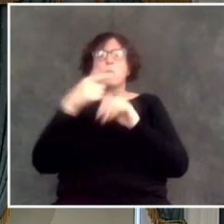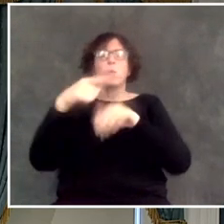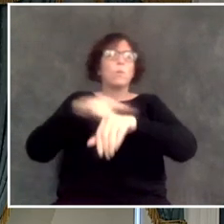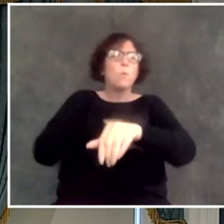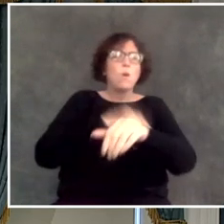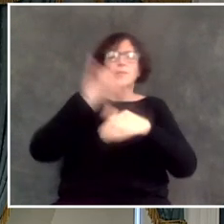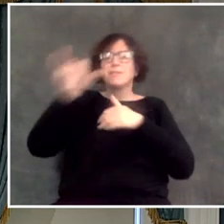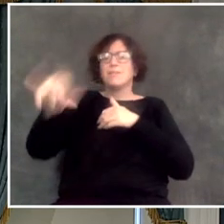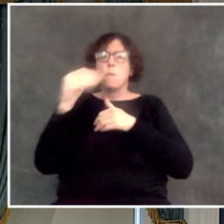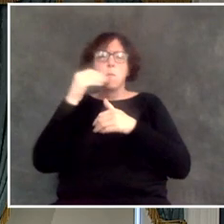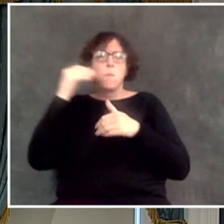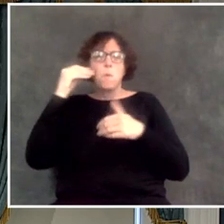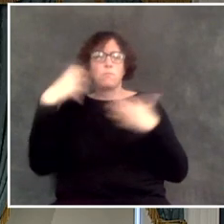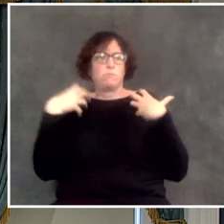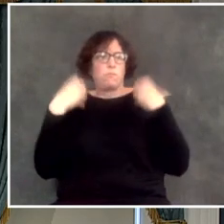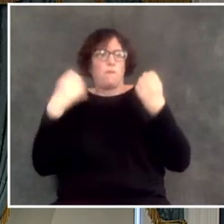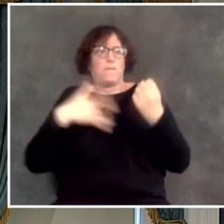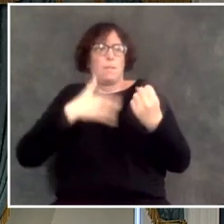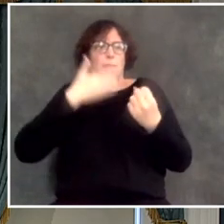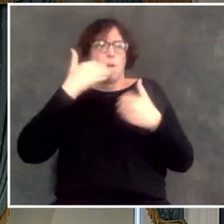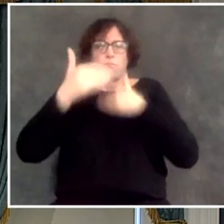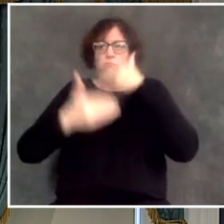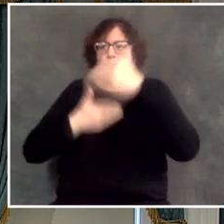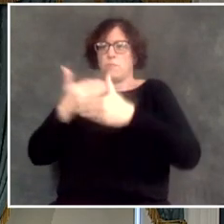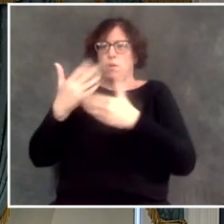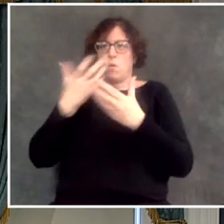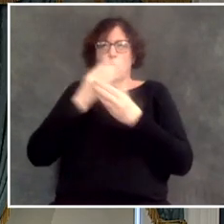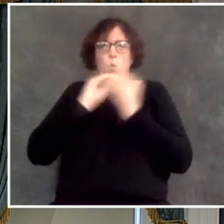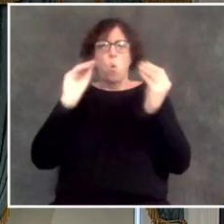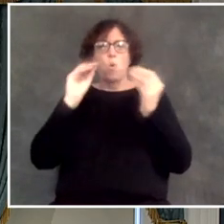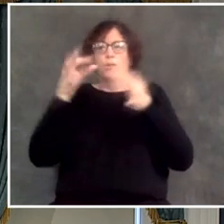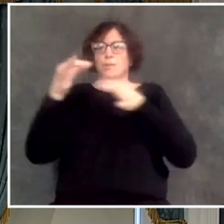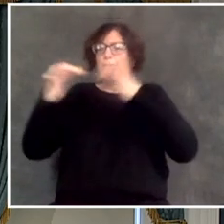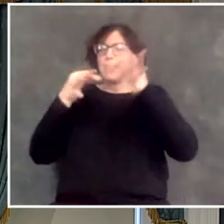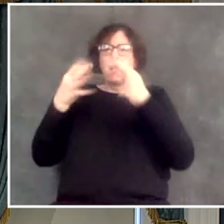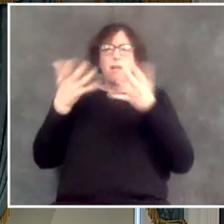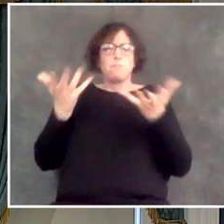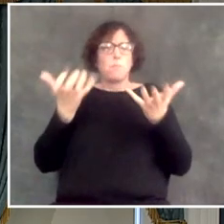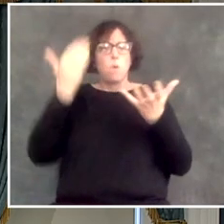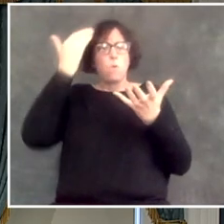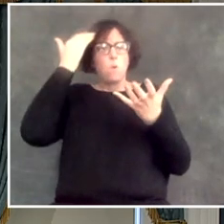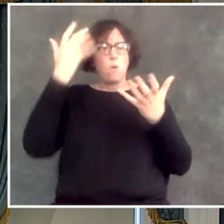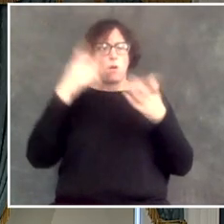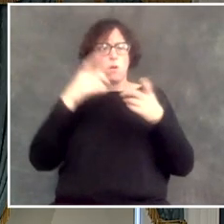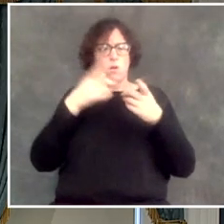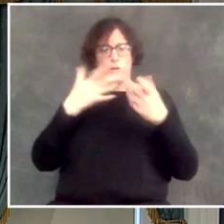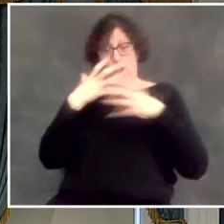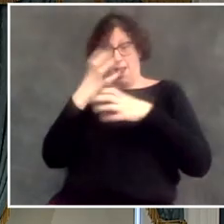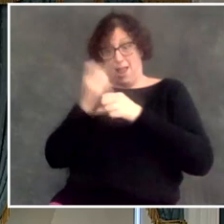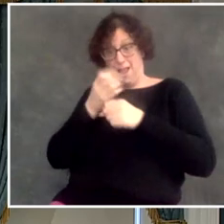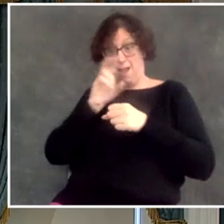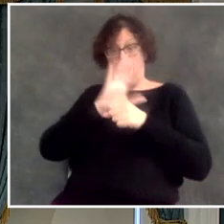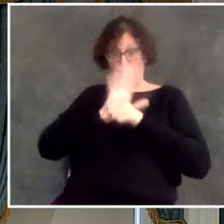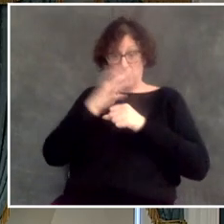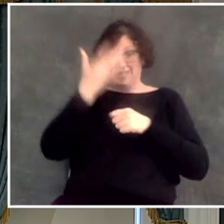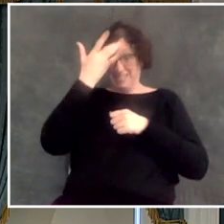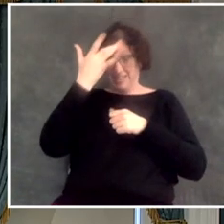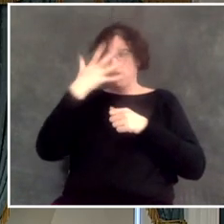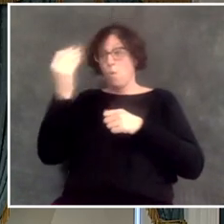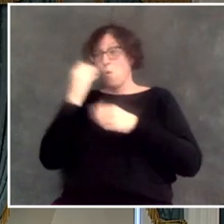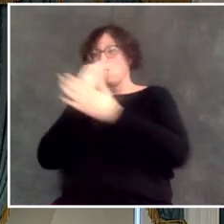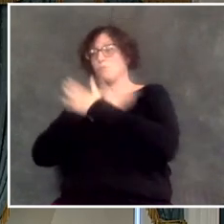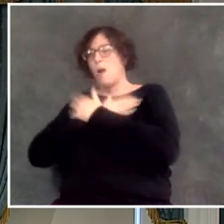this lack of guidance is contributing to the virus spreading in the community. So first, I wanted to know what your response is, Dr.